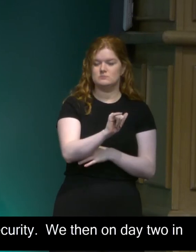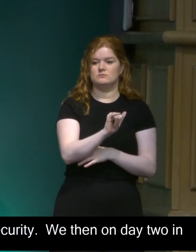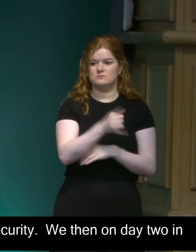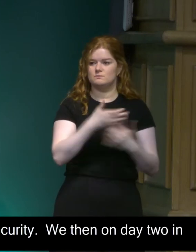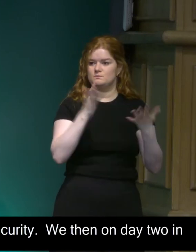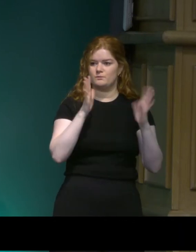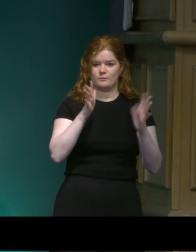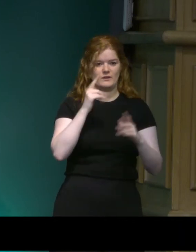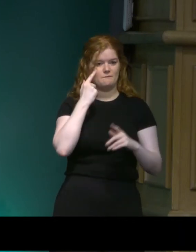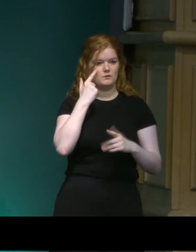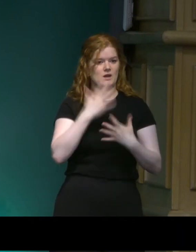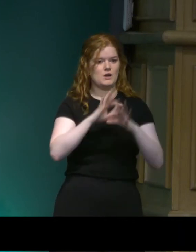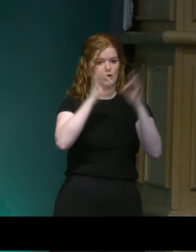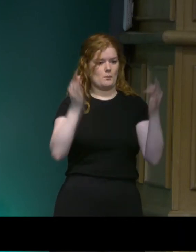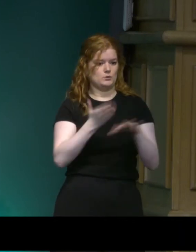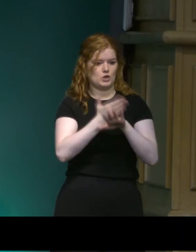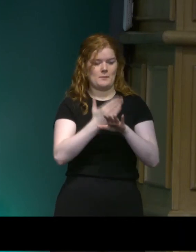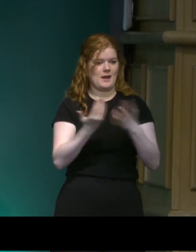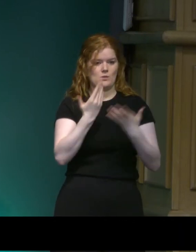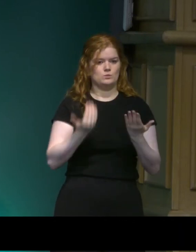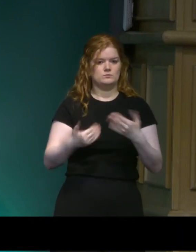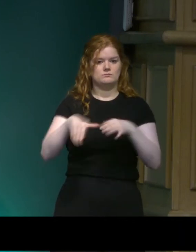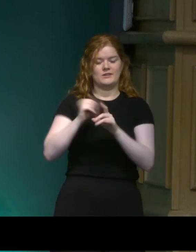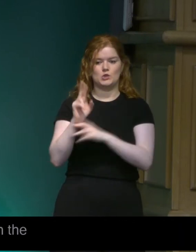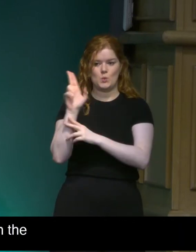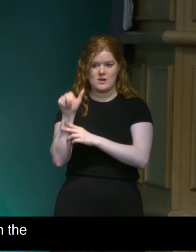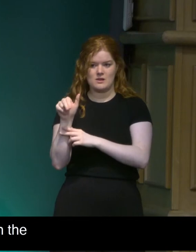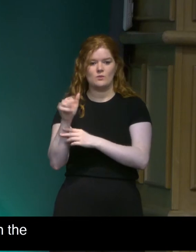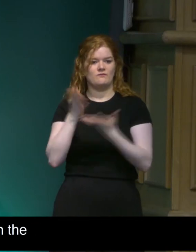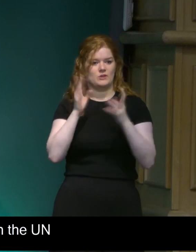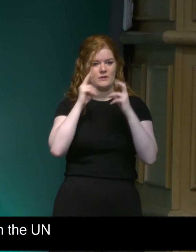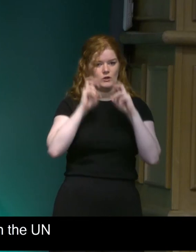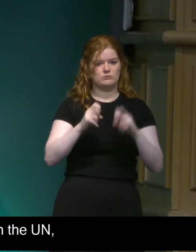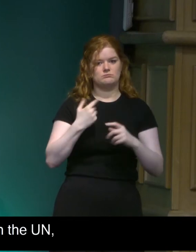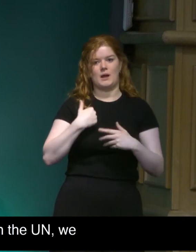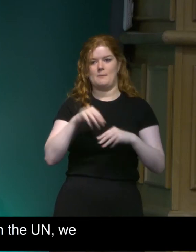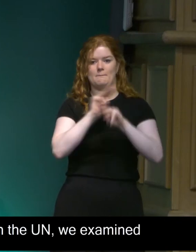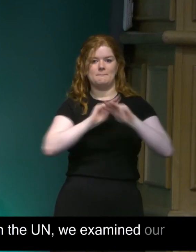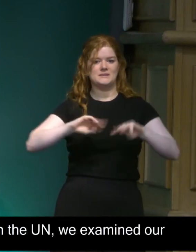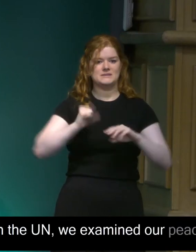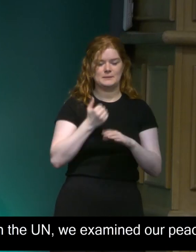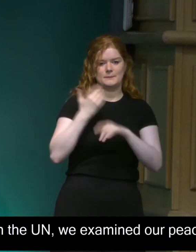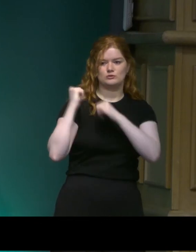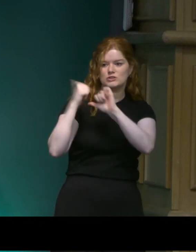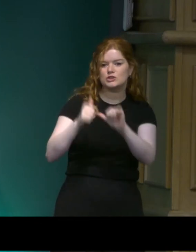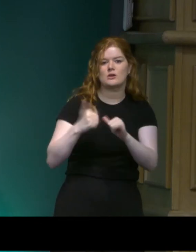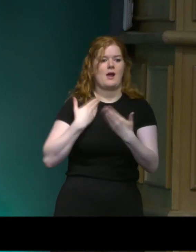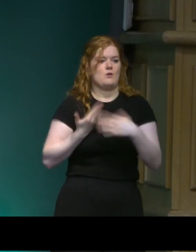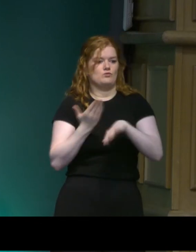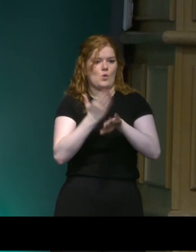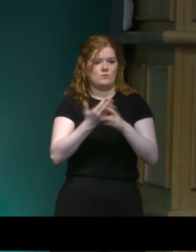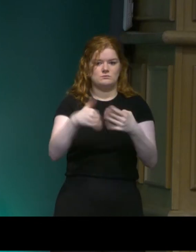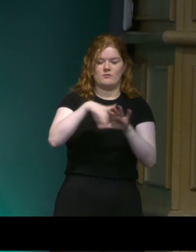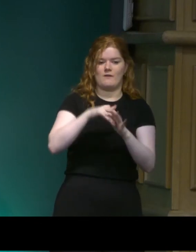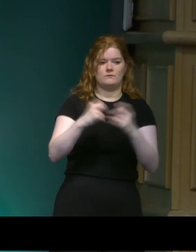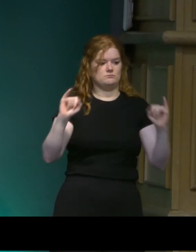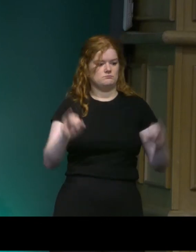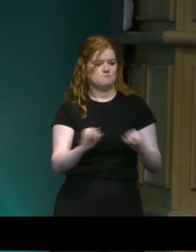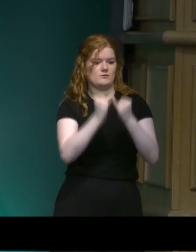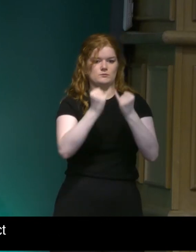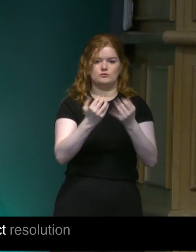looked at our Global role in the United Nations We examined our peacekeeping tradition our role in conflict resolution